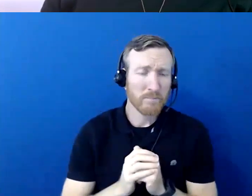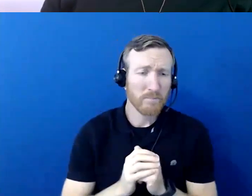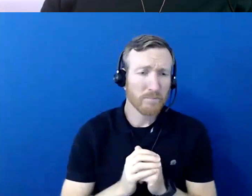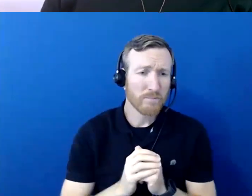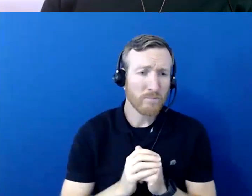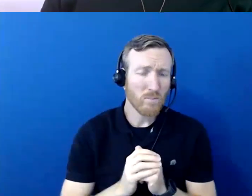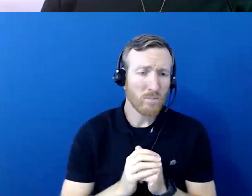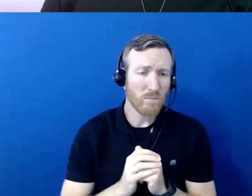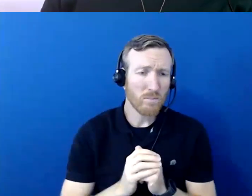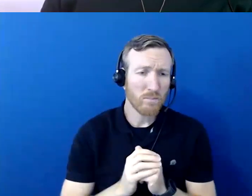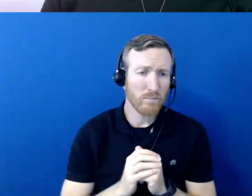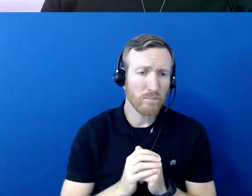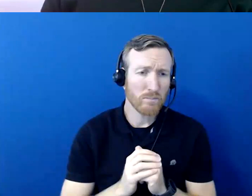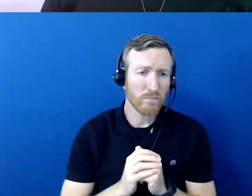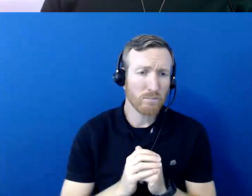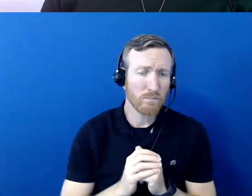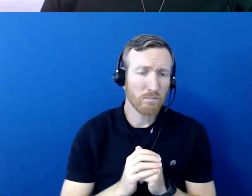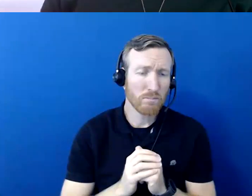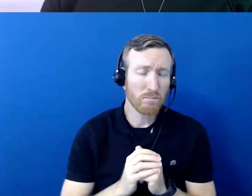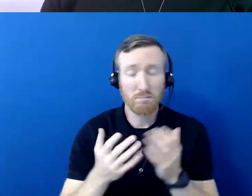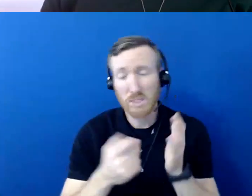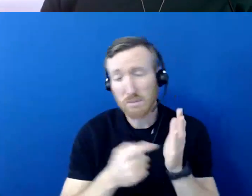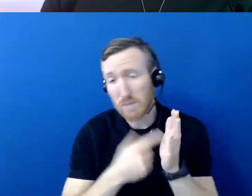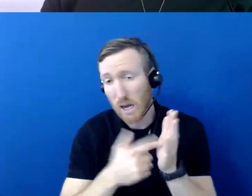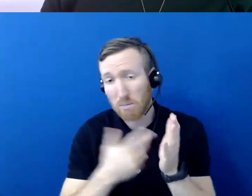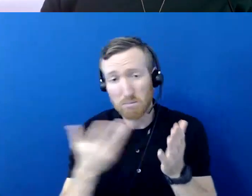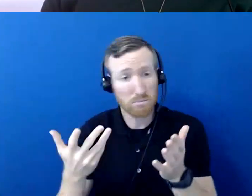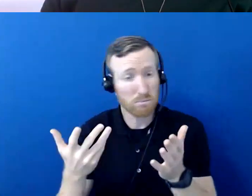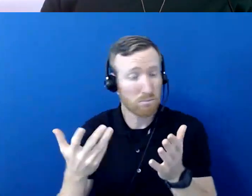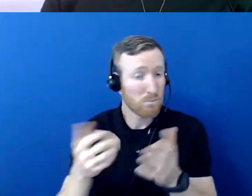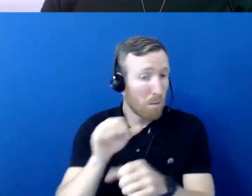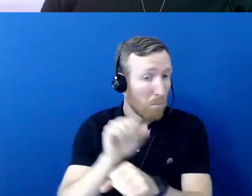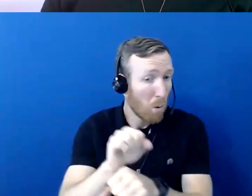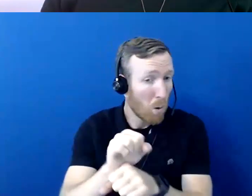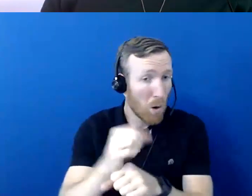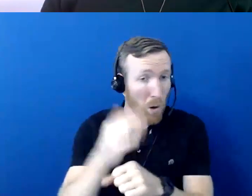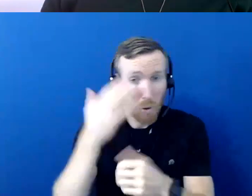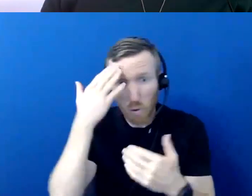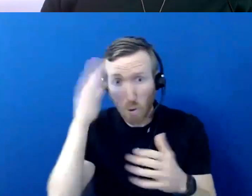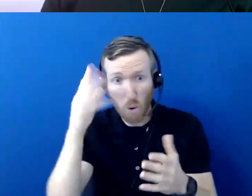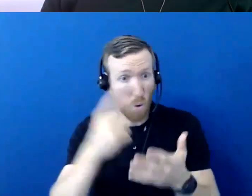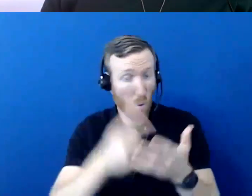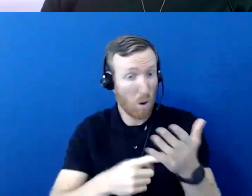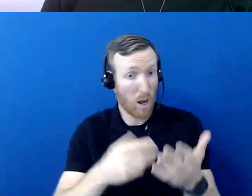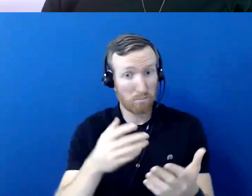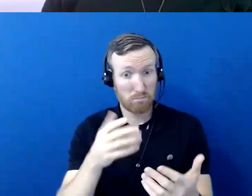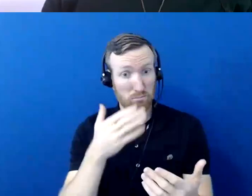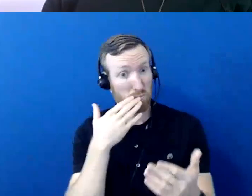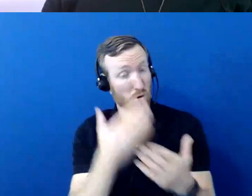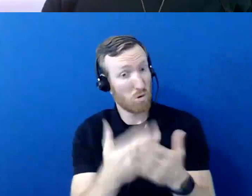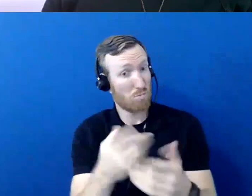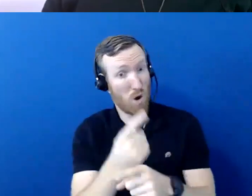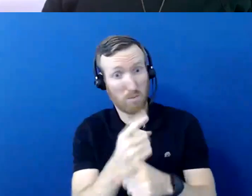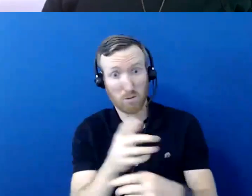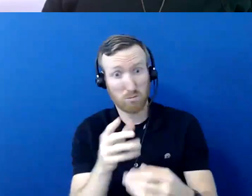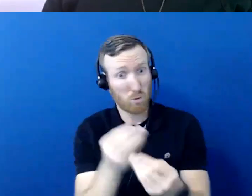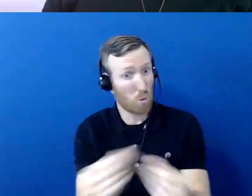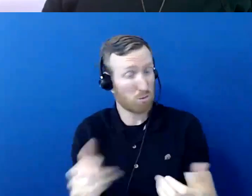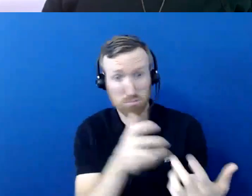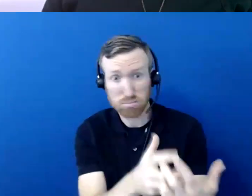that we don't know, that the employee doesn't know what solutions work for them. It may be that